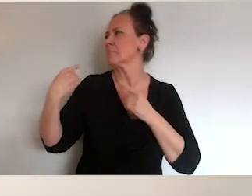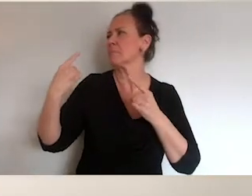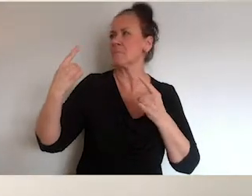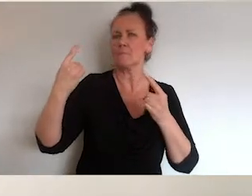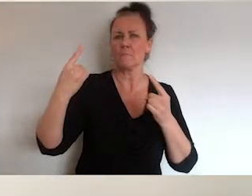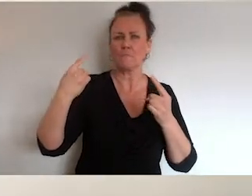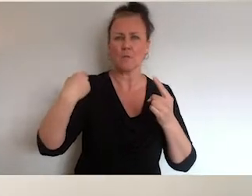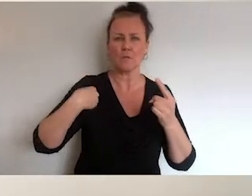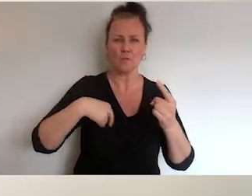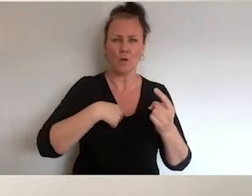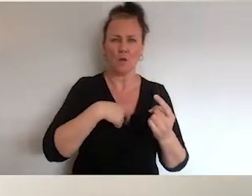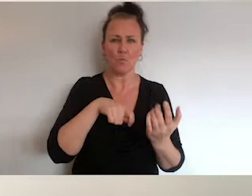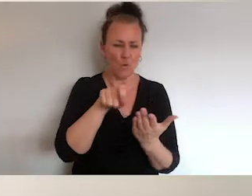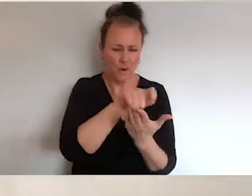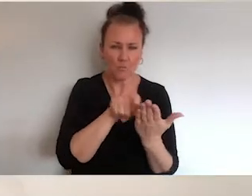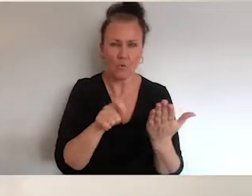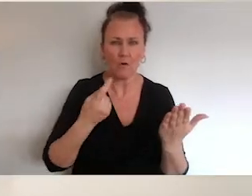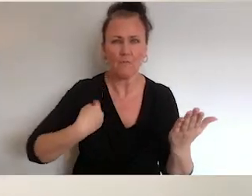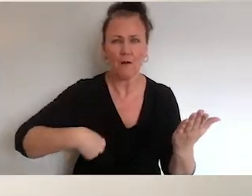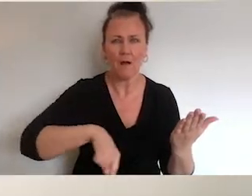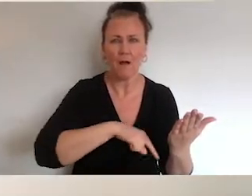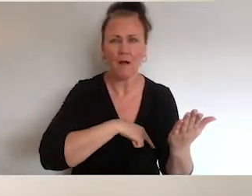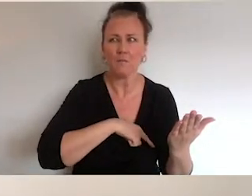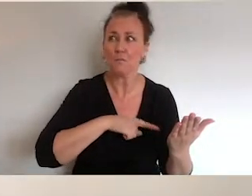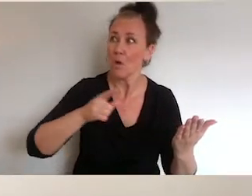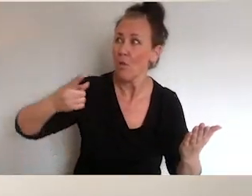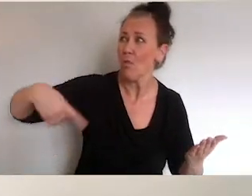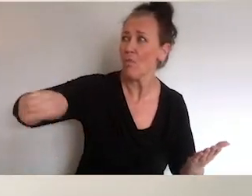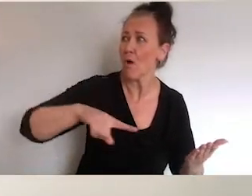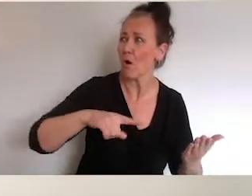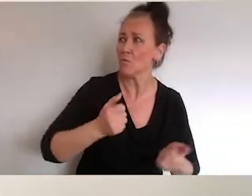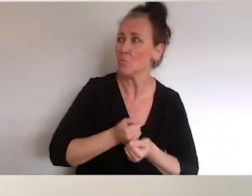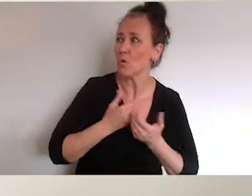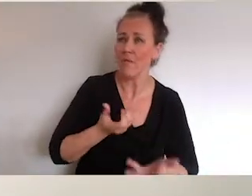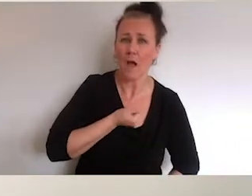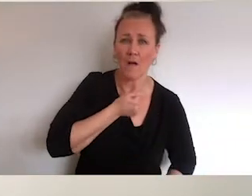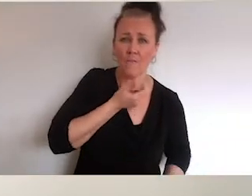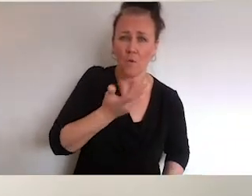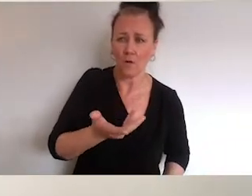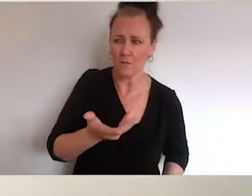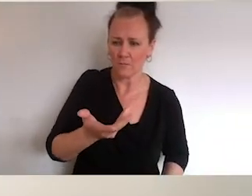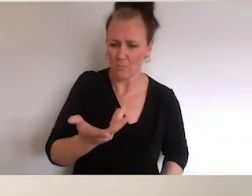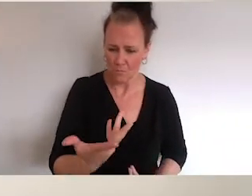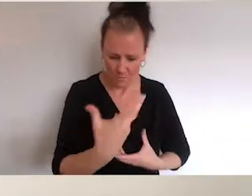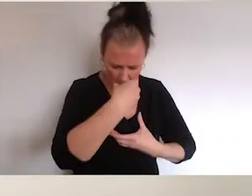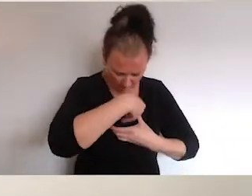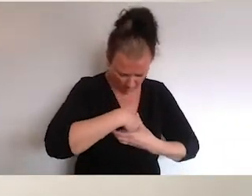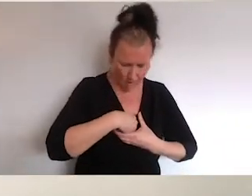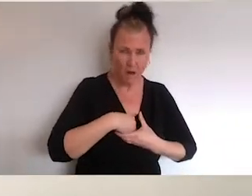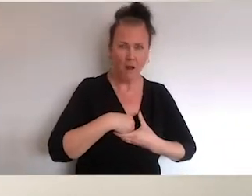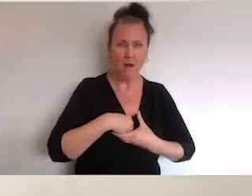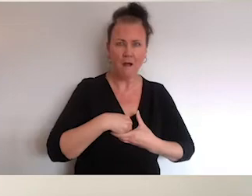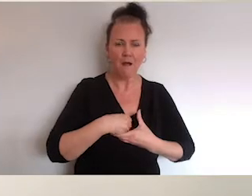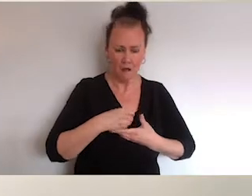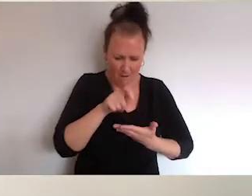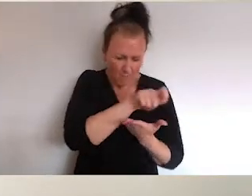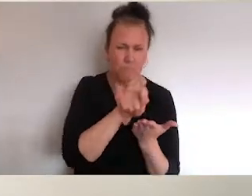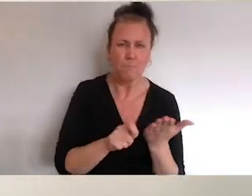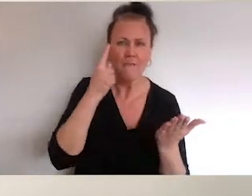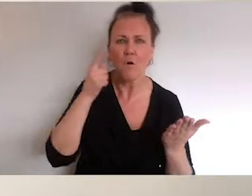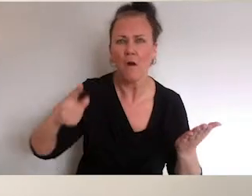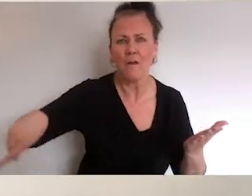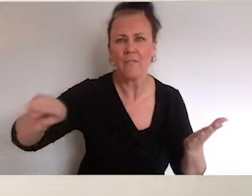So we wrote for us, and those without a voice, we spoke for them and harnessed the power of